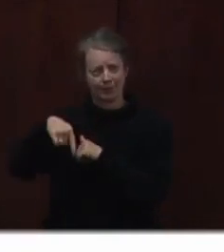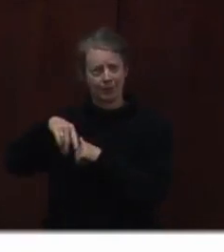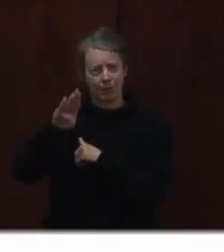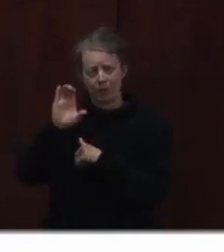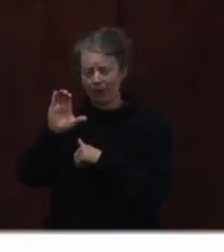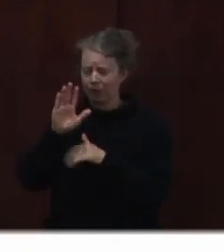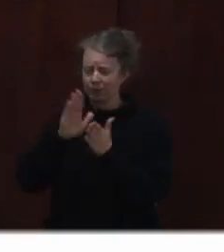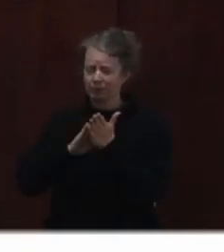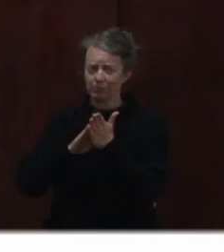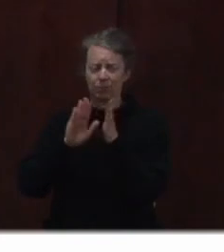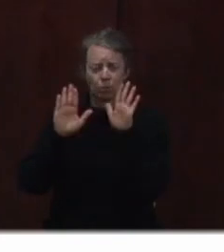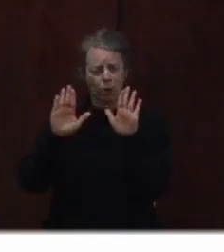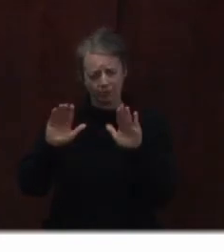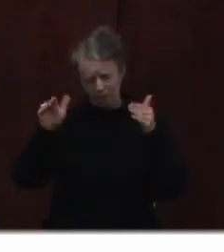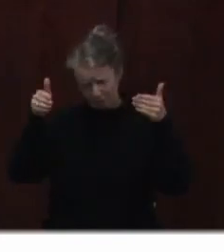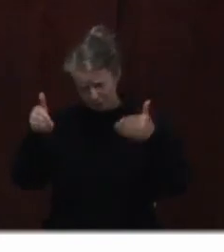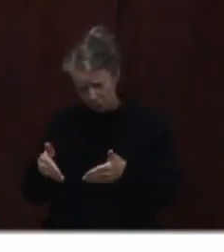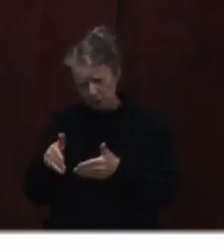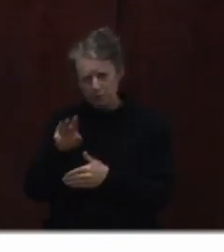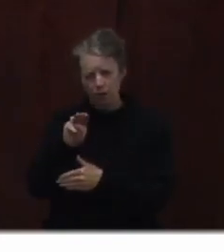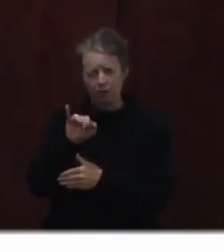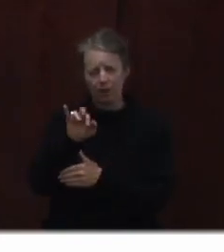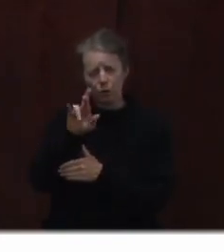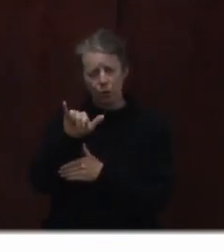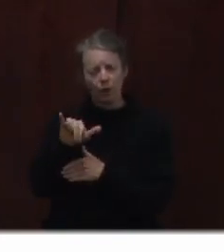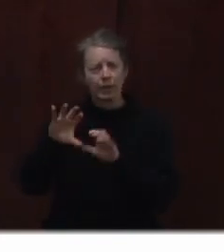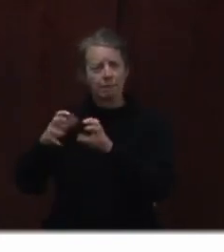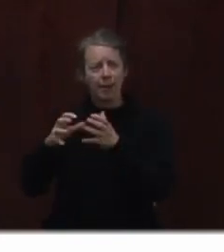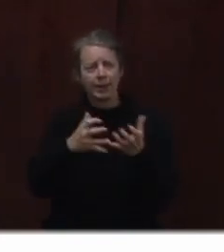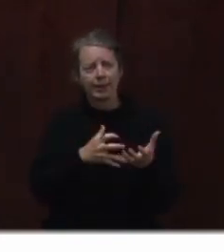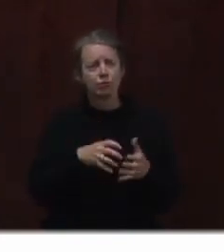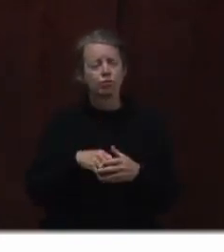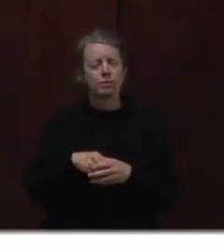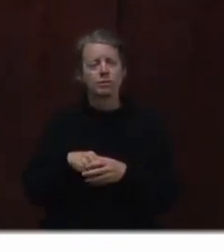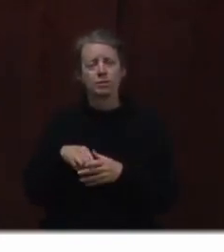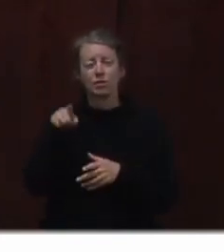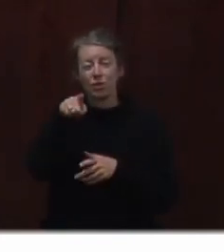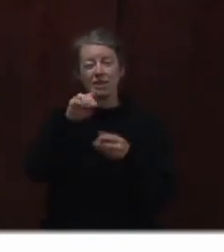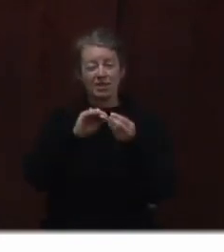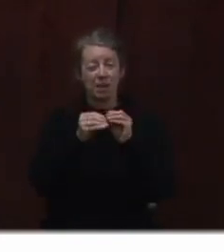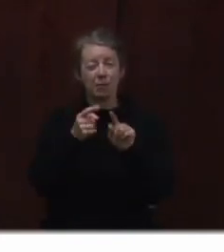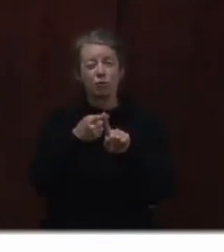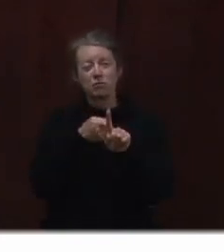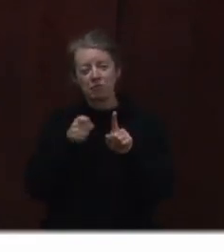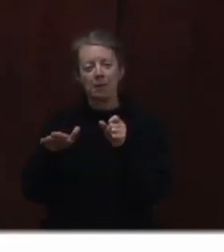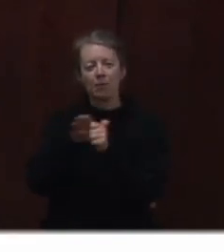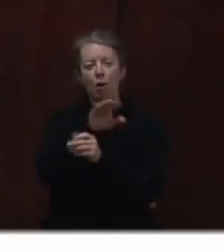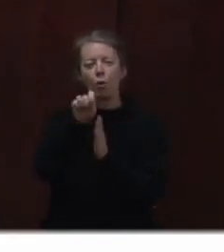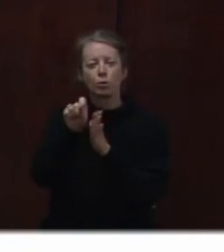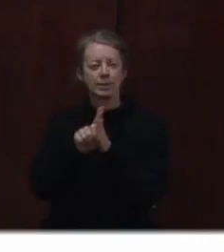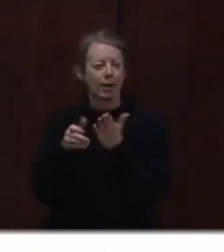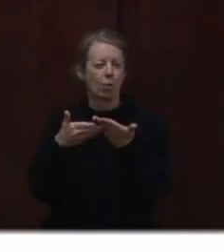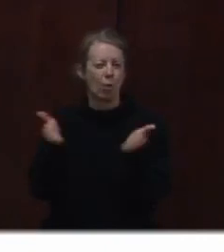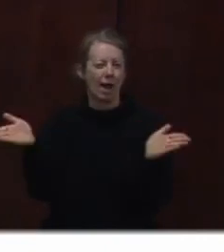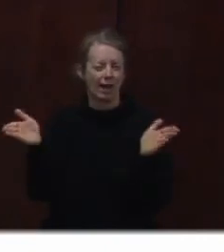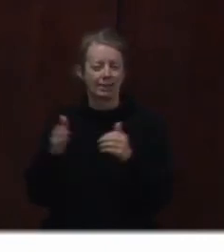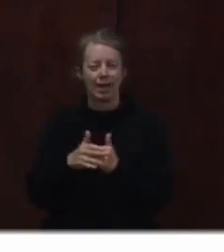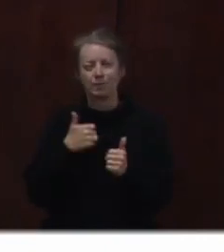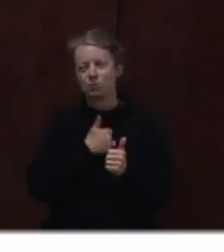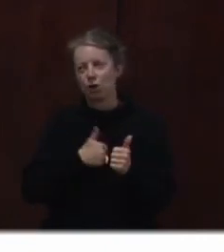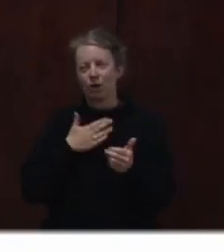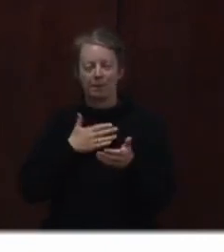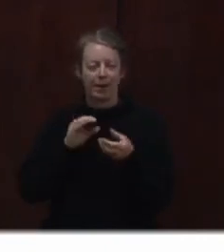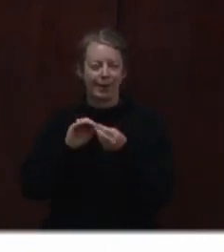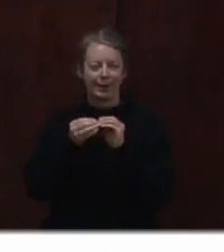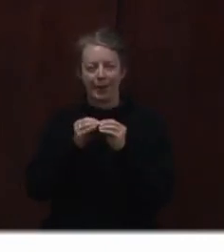of targeting minority populations. This is data from across the state, and I apologize for getting geeky with my data,